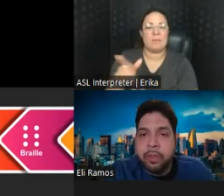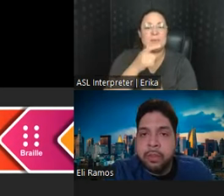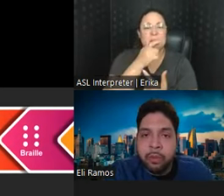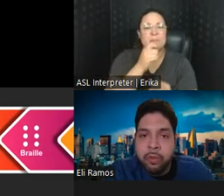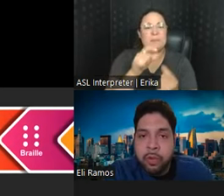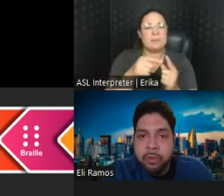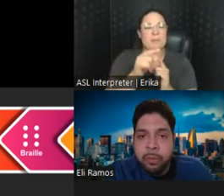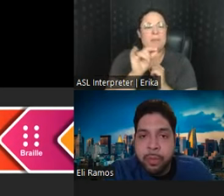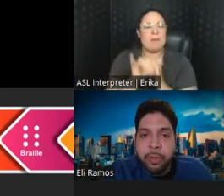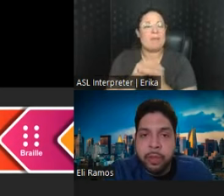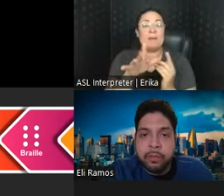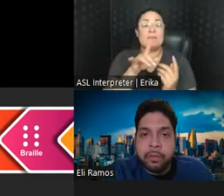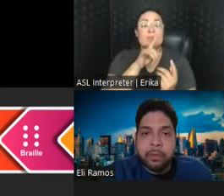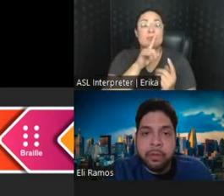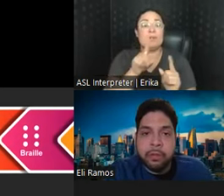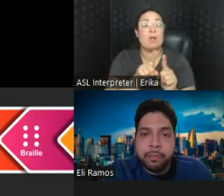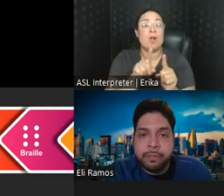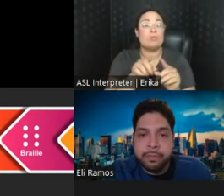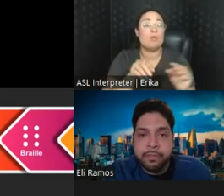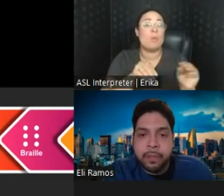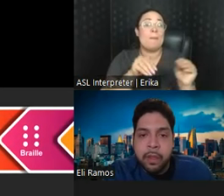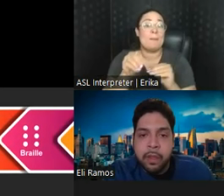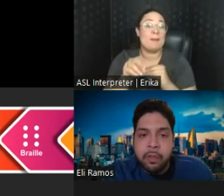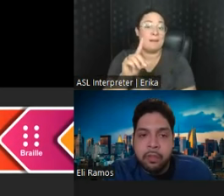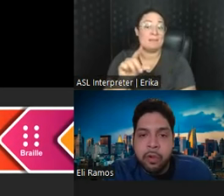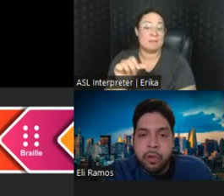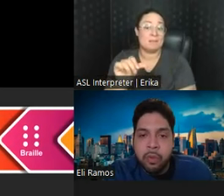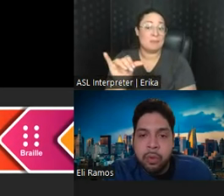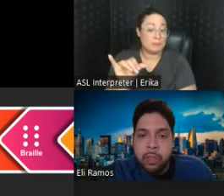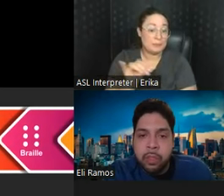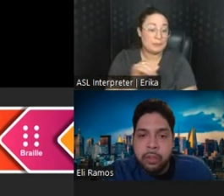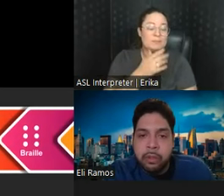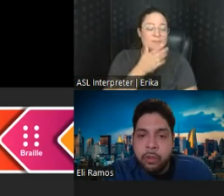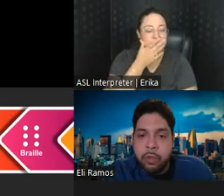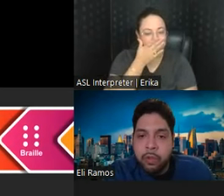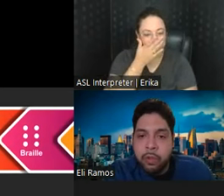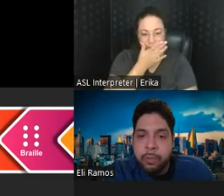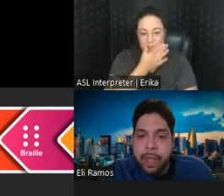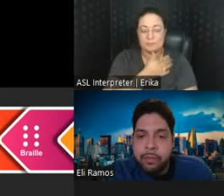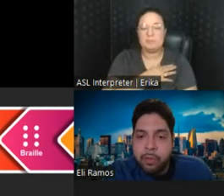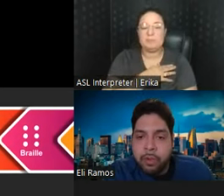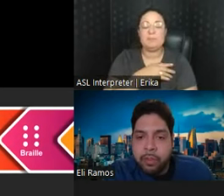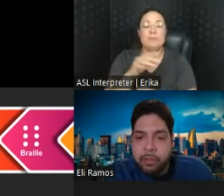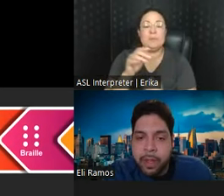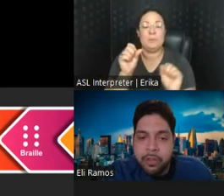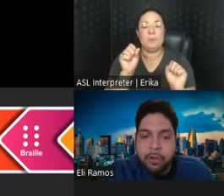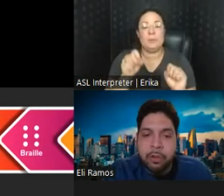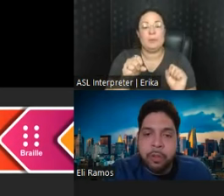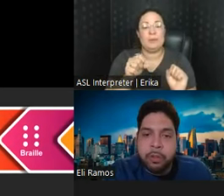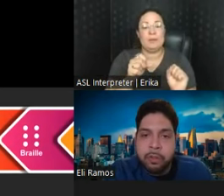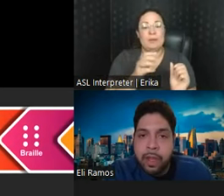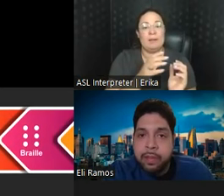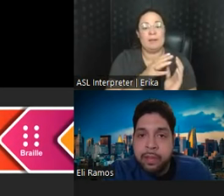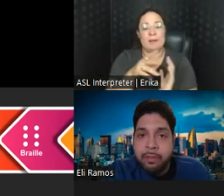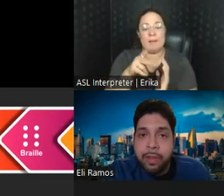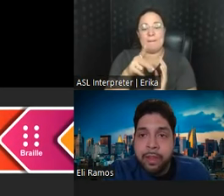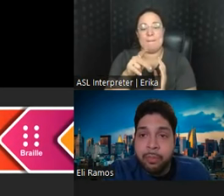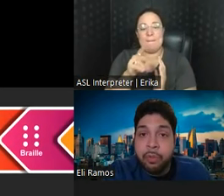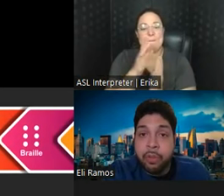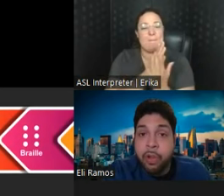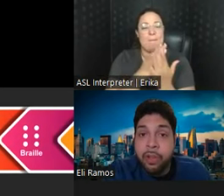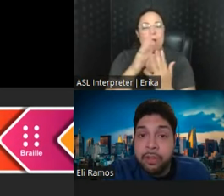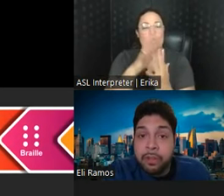particular is that those are also mobility disabilities. So you could, back to Arthur's pie chart earlier,